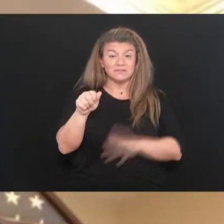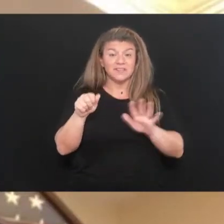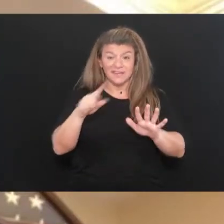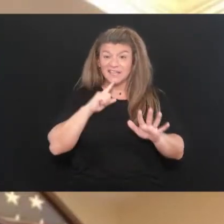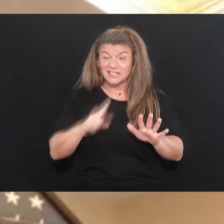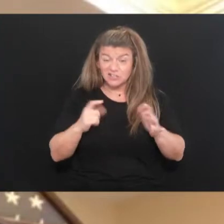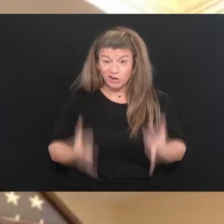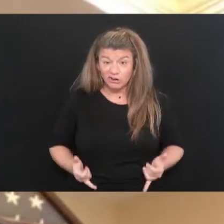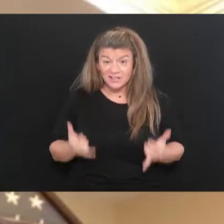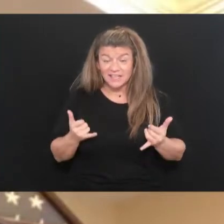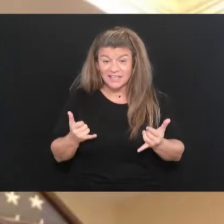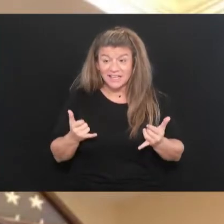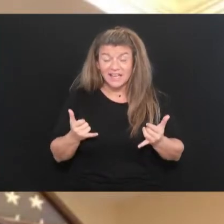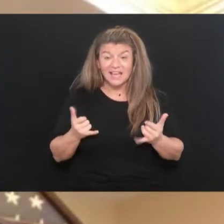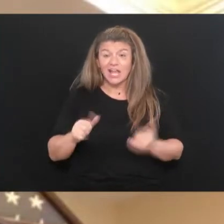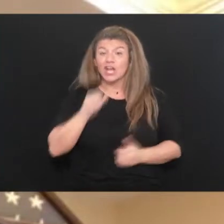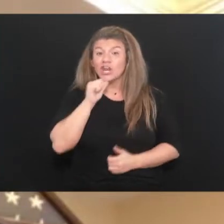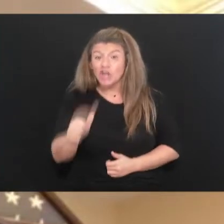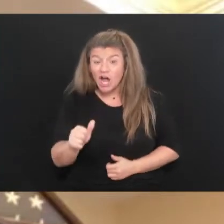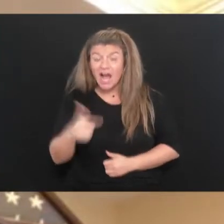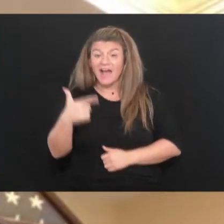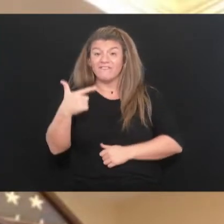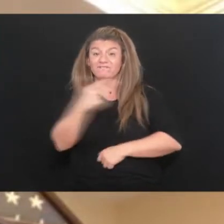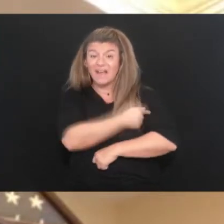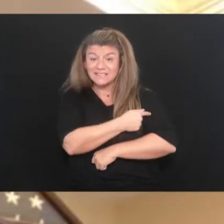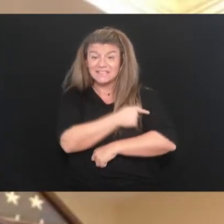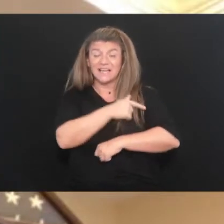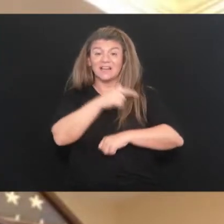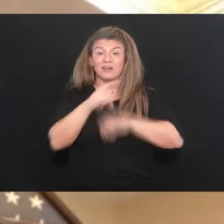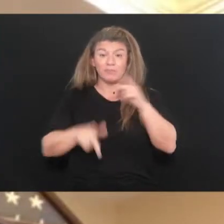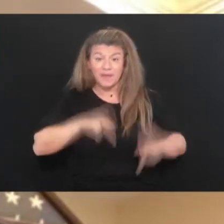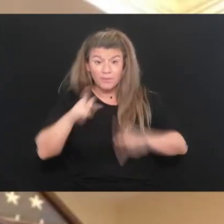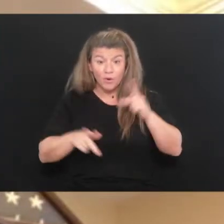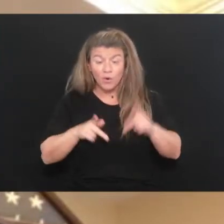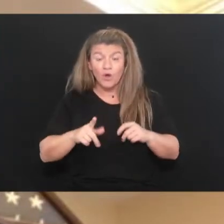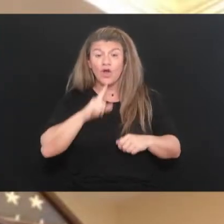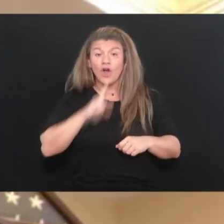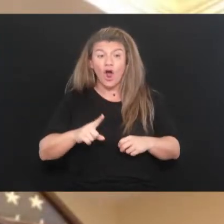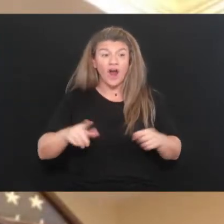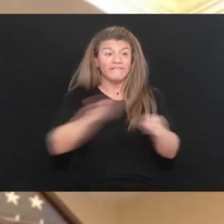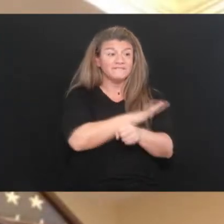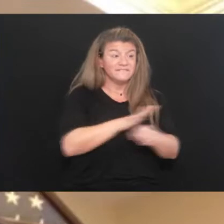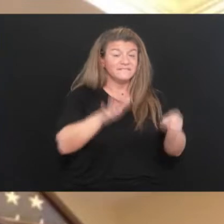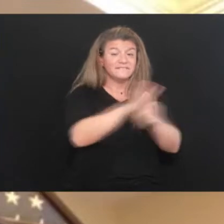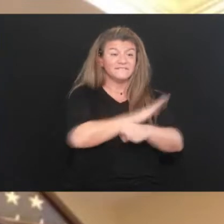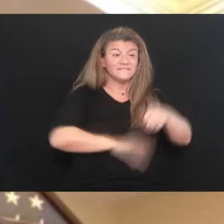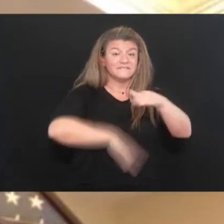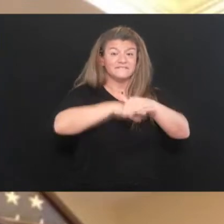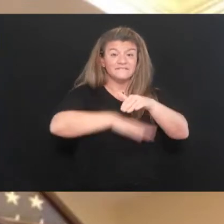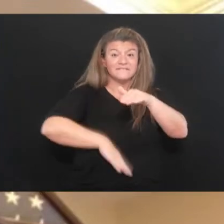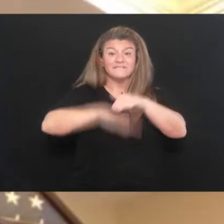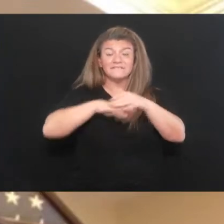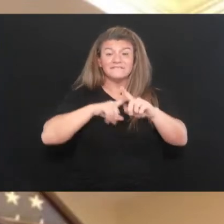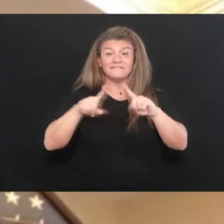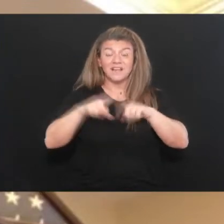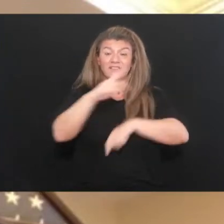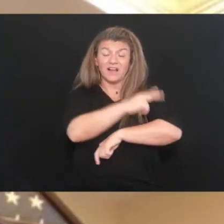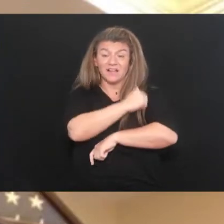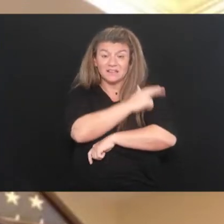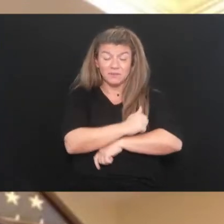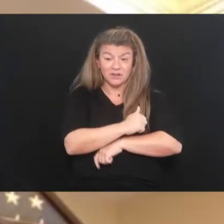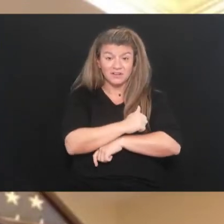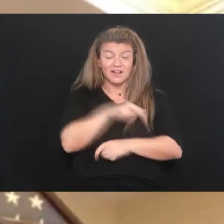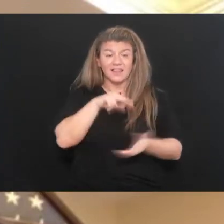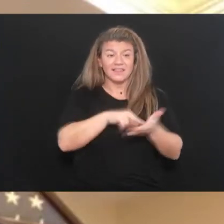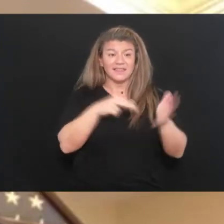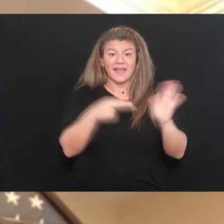currently unvaccinated West Virginians are filling up our hospital capacity and taking away